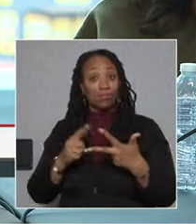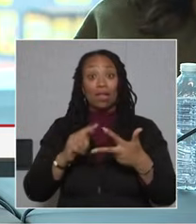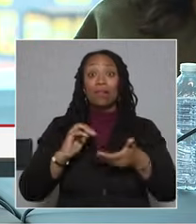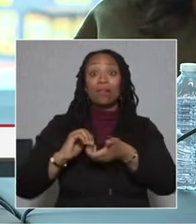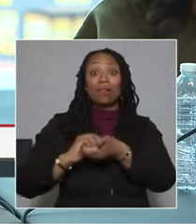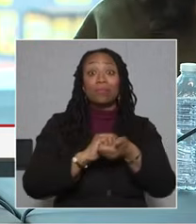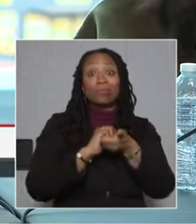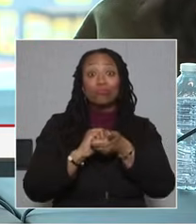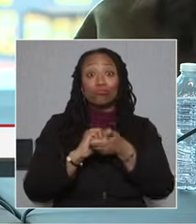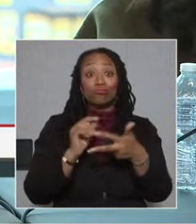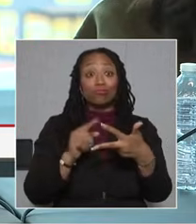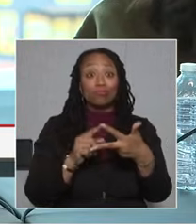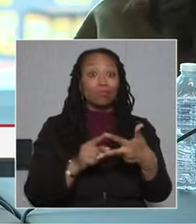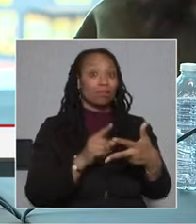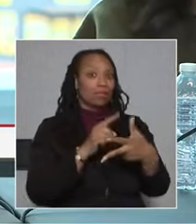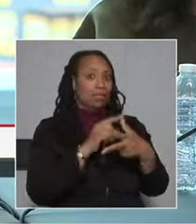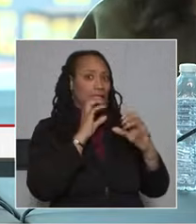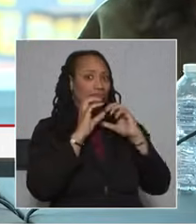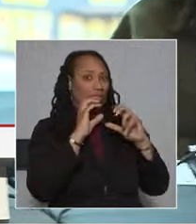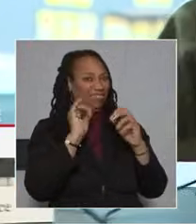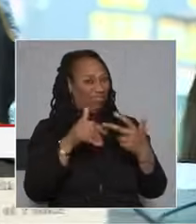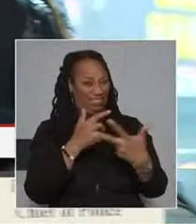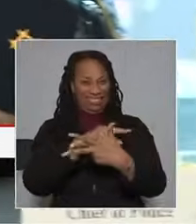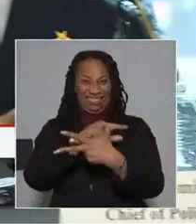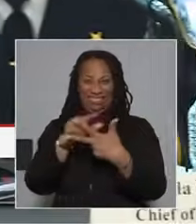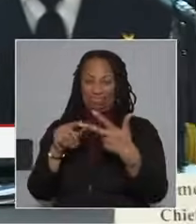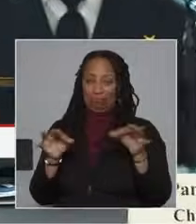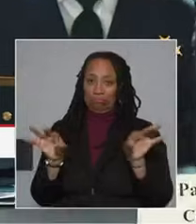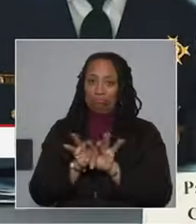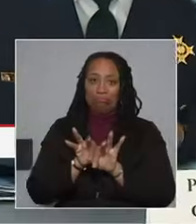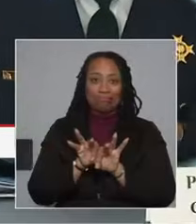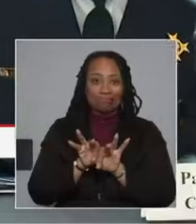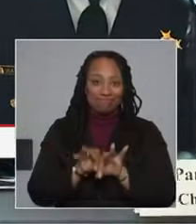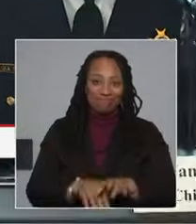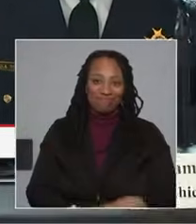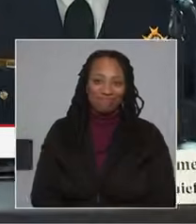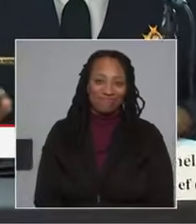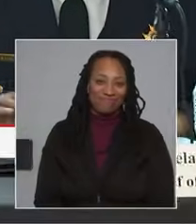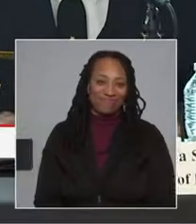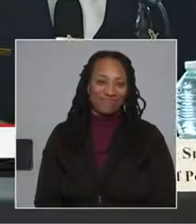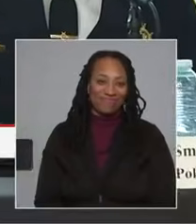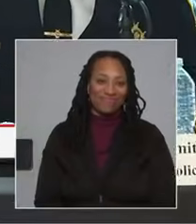in community. Okay, last 2. Oh, go ahead.